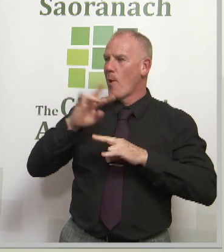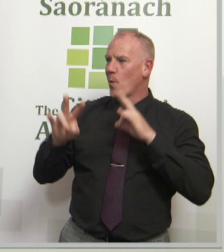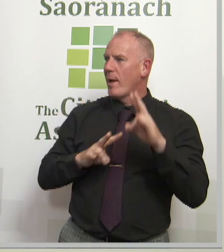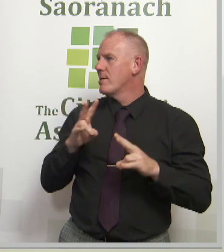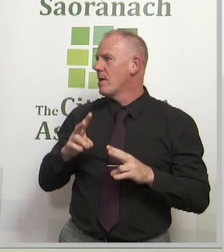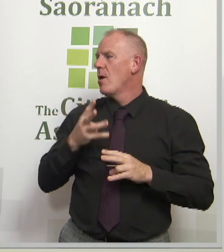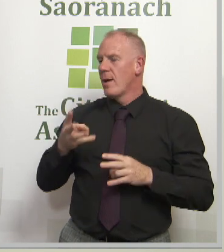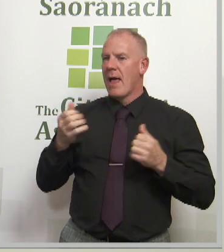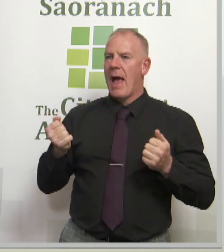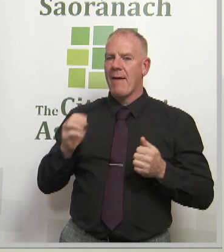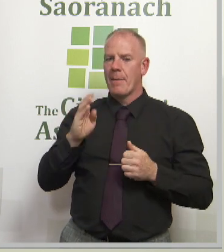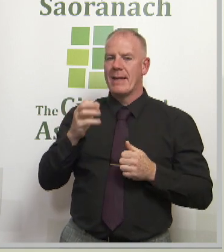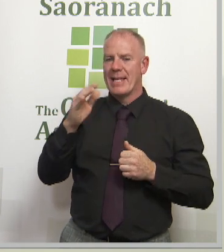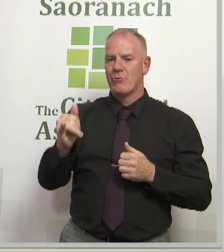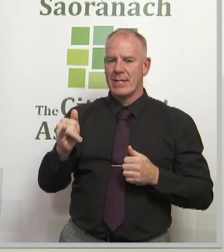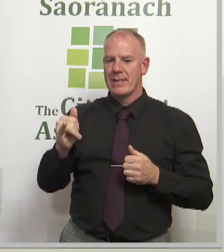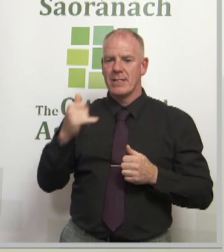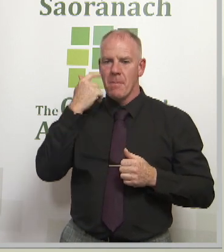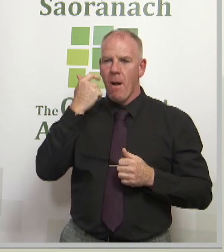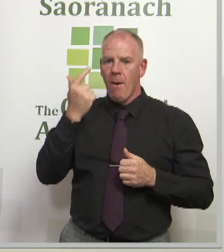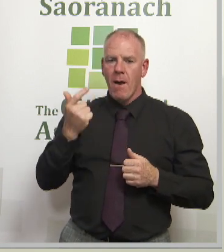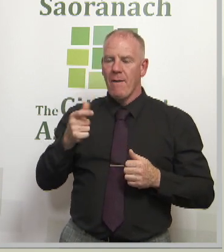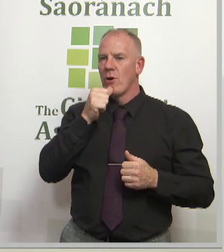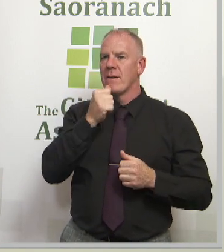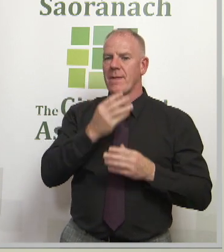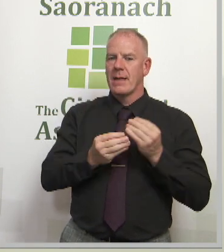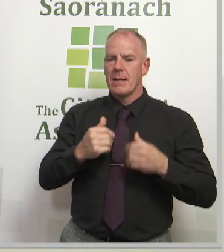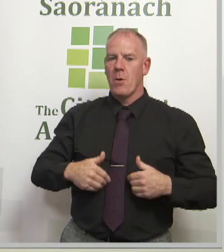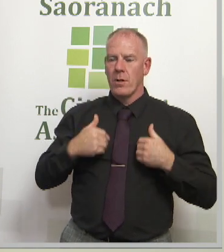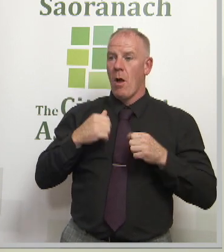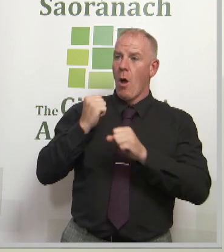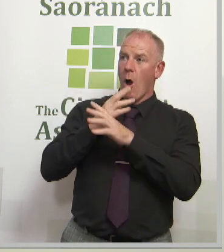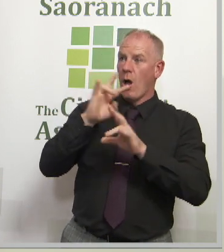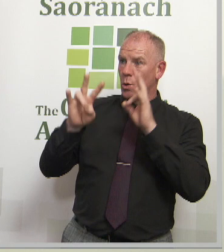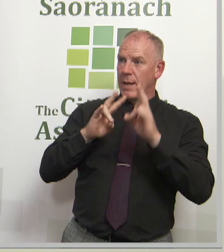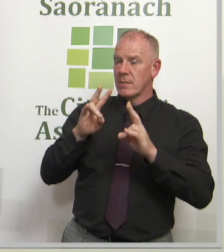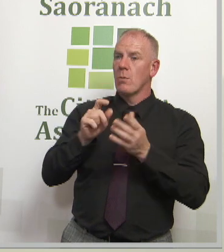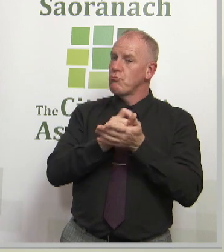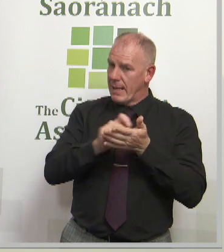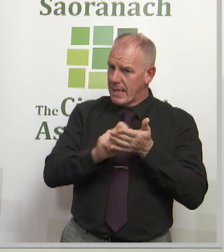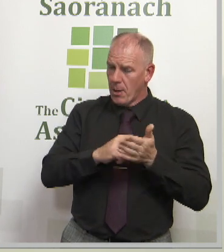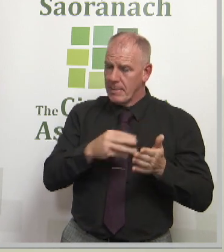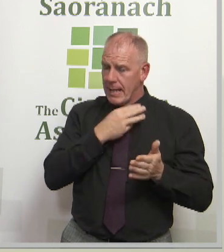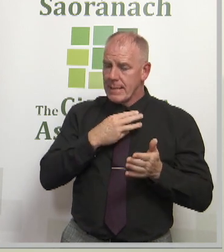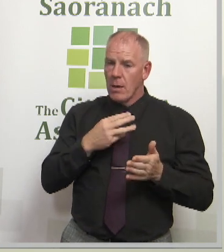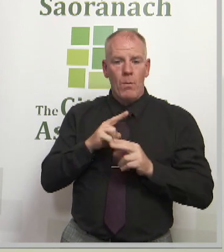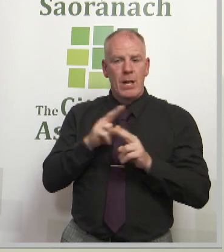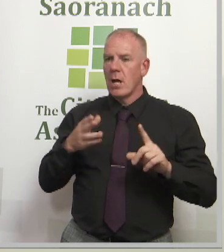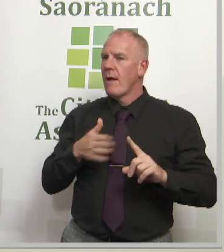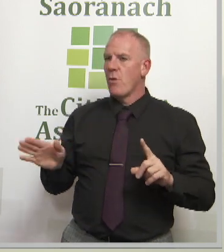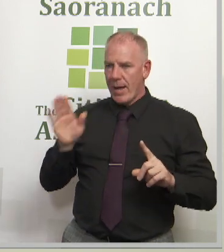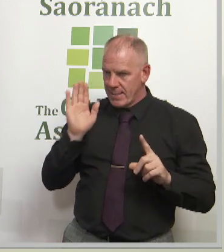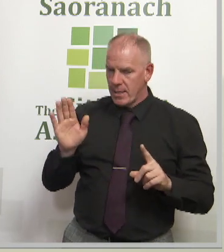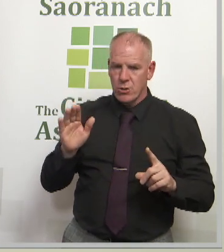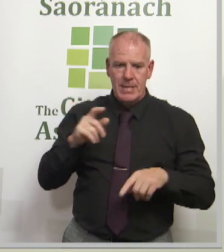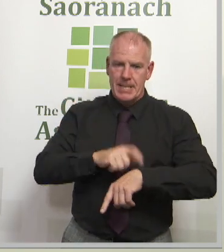and we will have the plenary session first thing in the morning to take all of these questions. So do write them down. We're not avoiding them. We